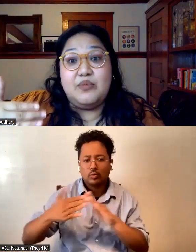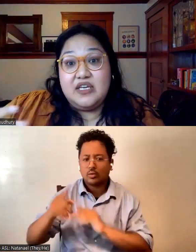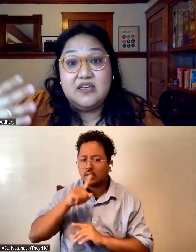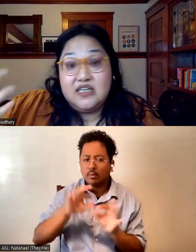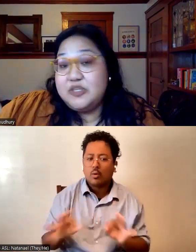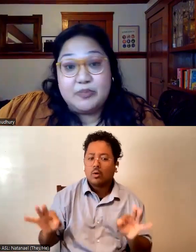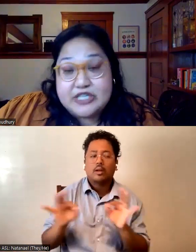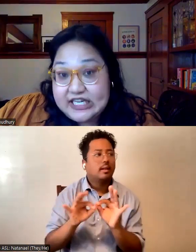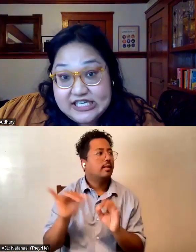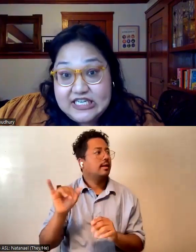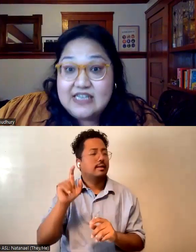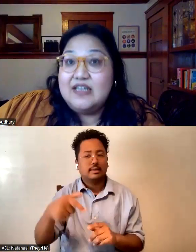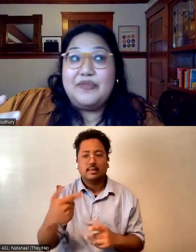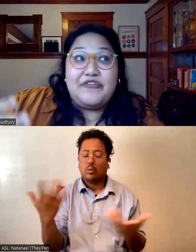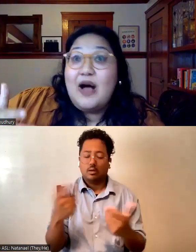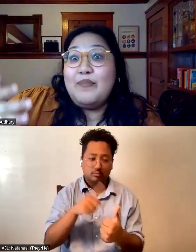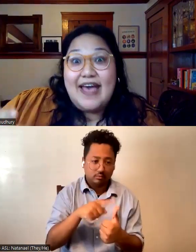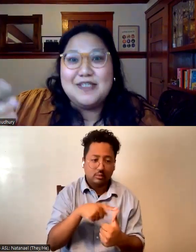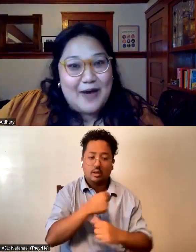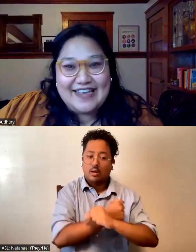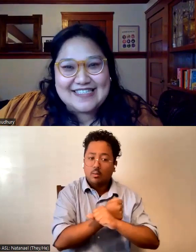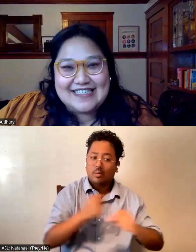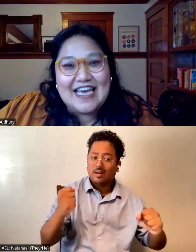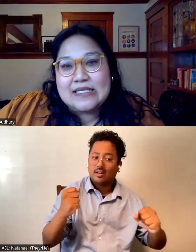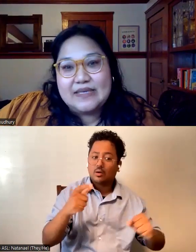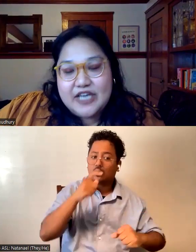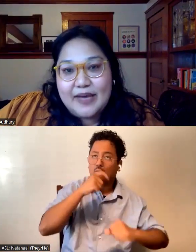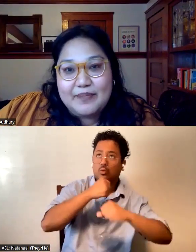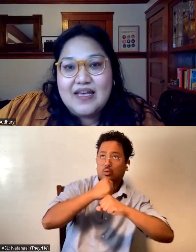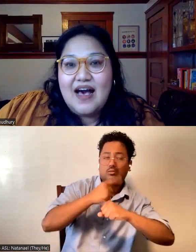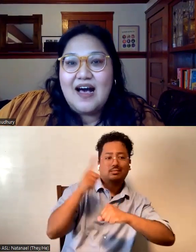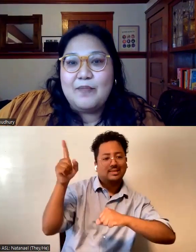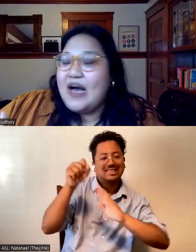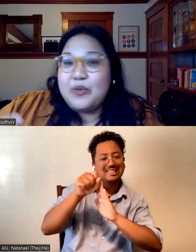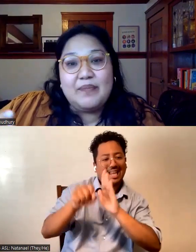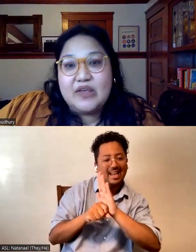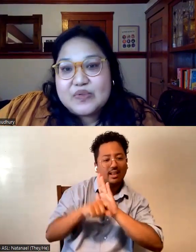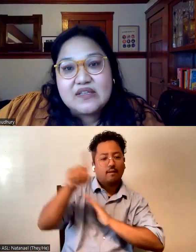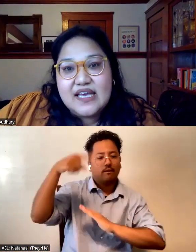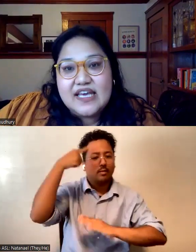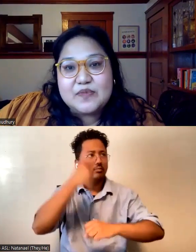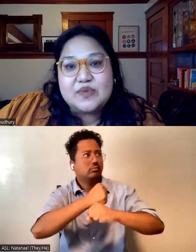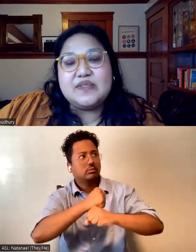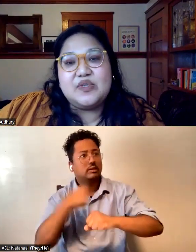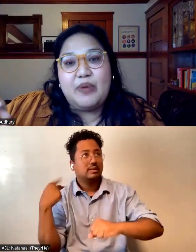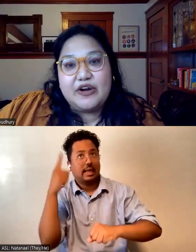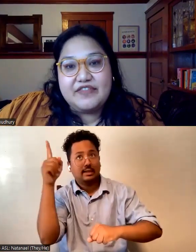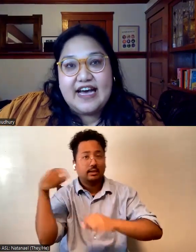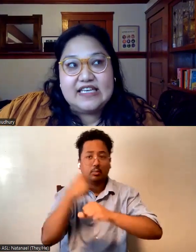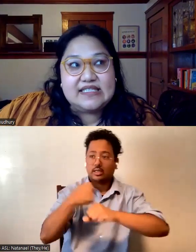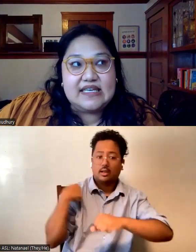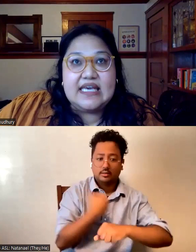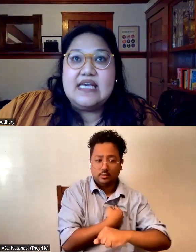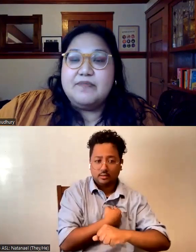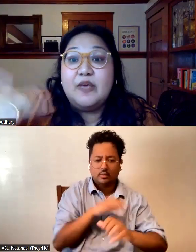Like, we need to be protected from and by the state at the same time. How do we make those claims, right? So part of